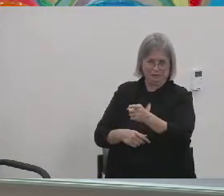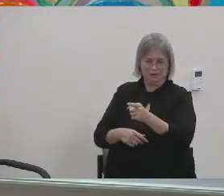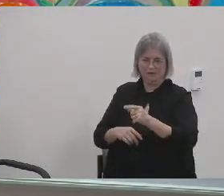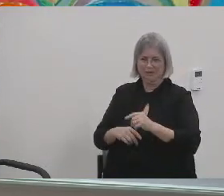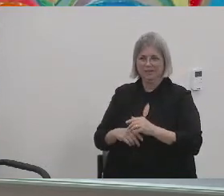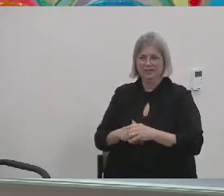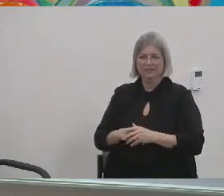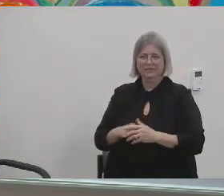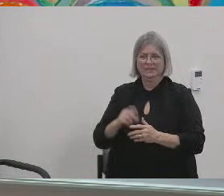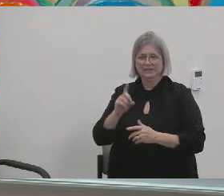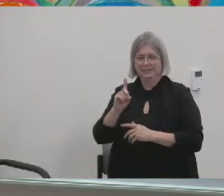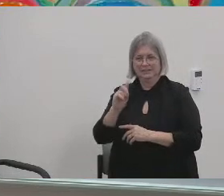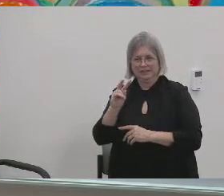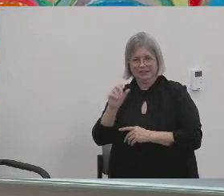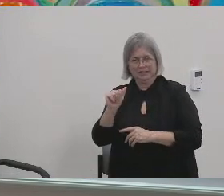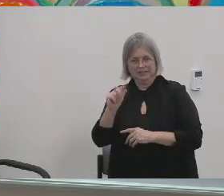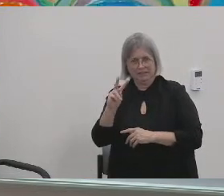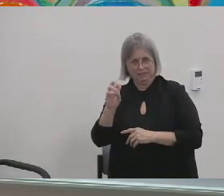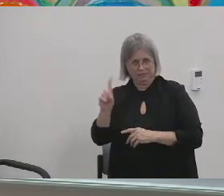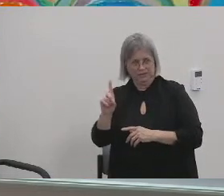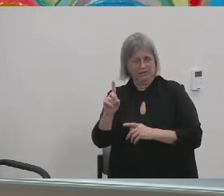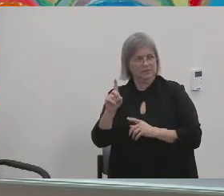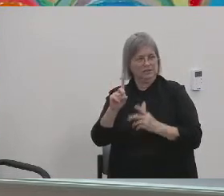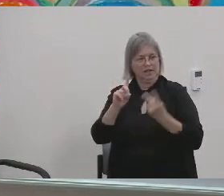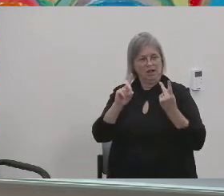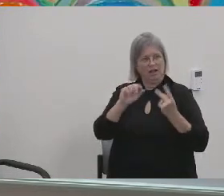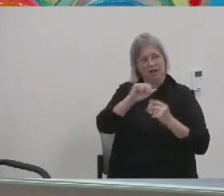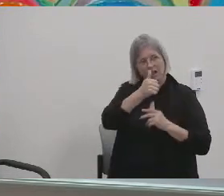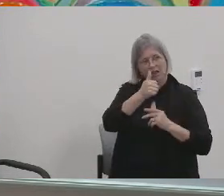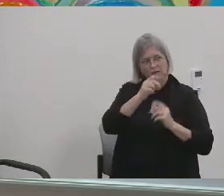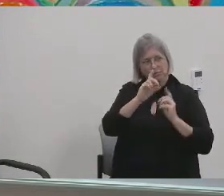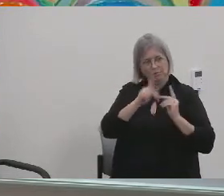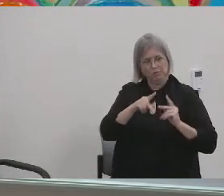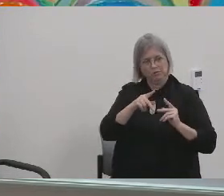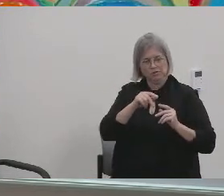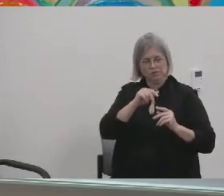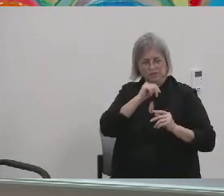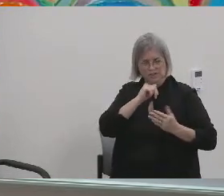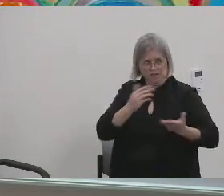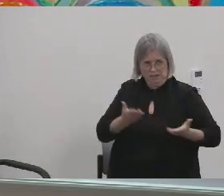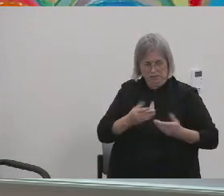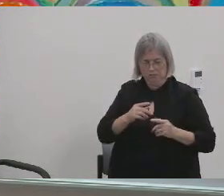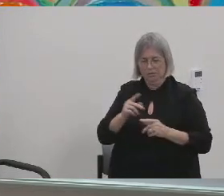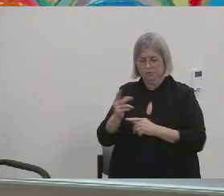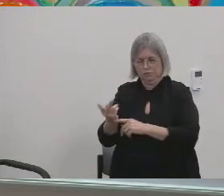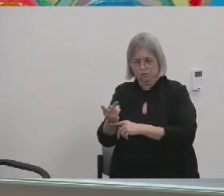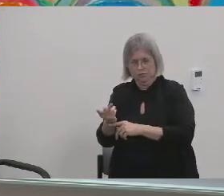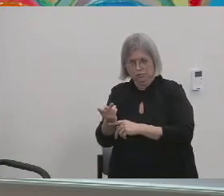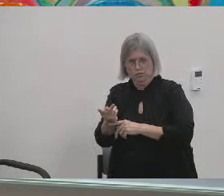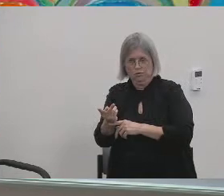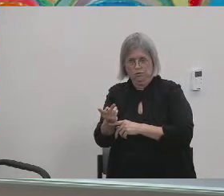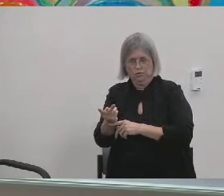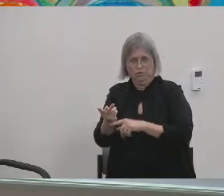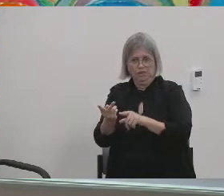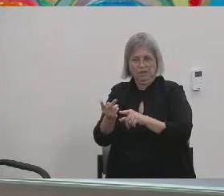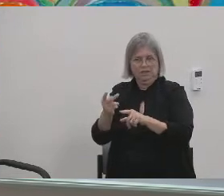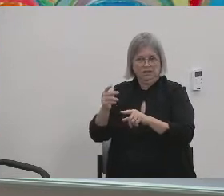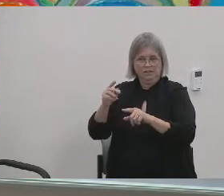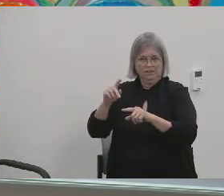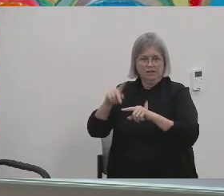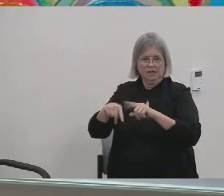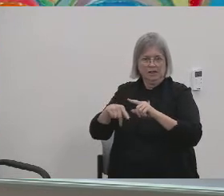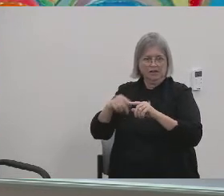David and another person who works with Vartech, who's not here right now, Arshdeep, they will not be on site with us